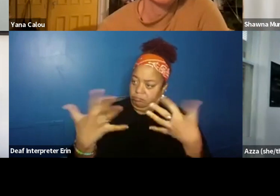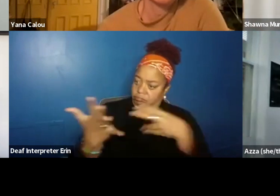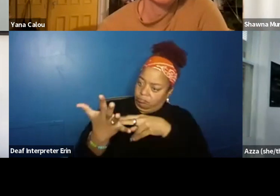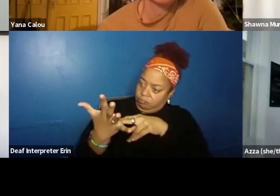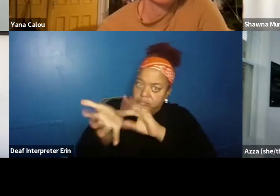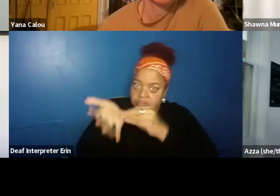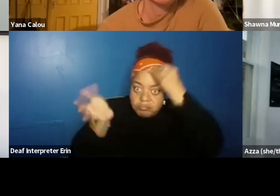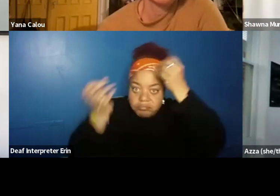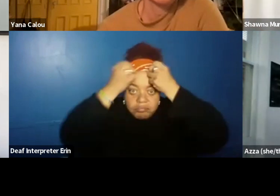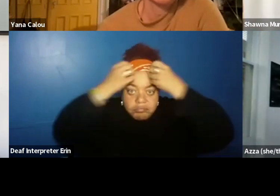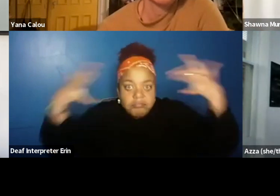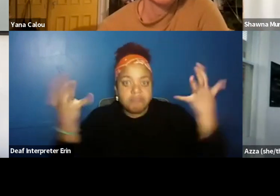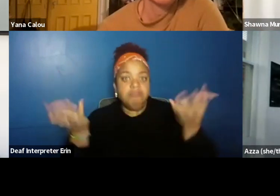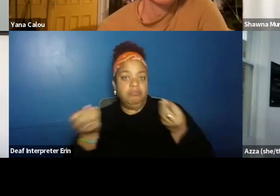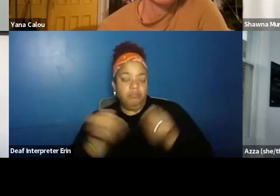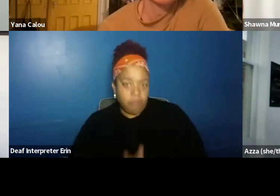This is Azad.